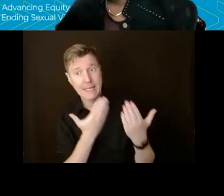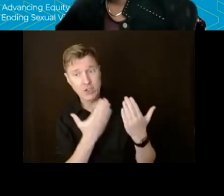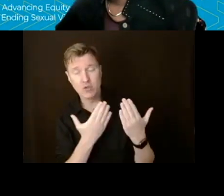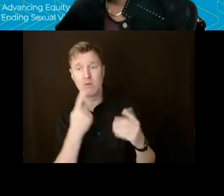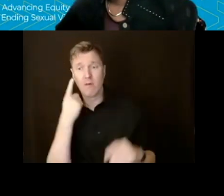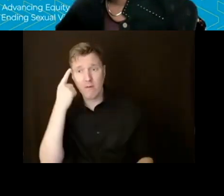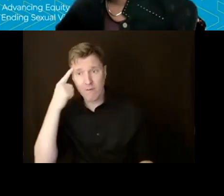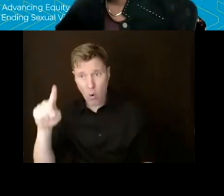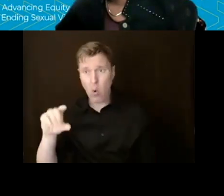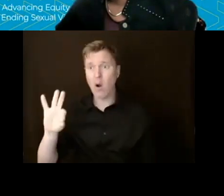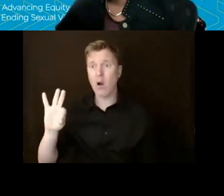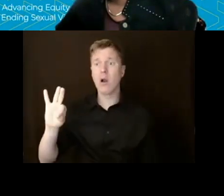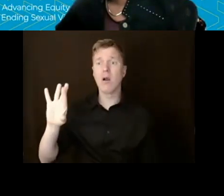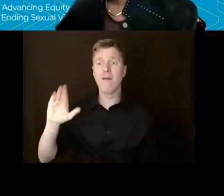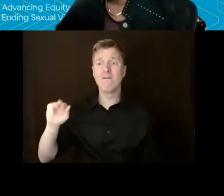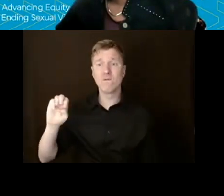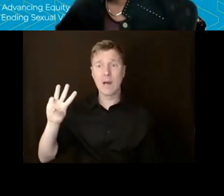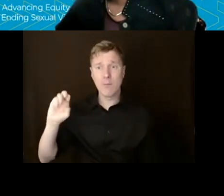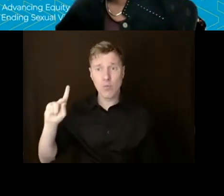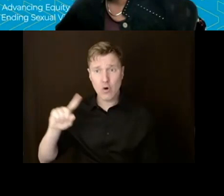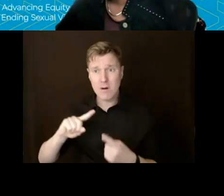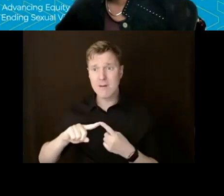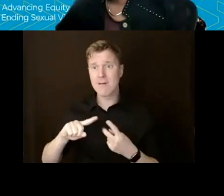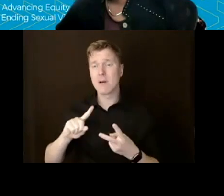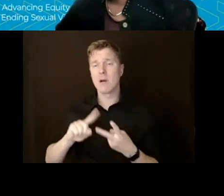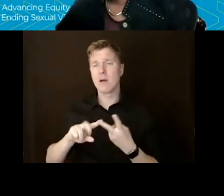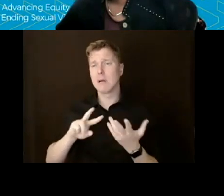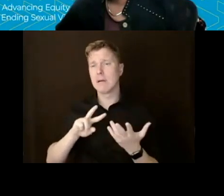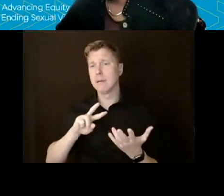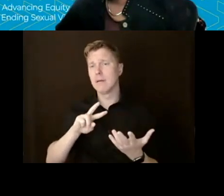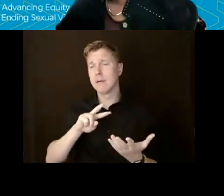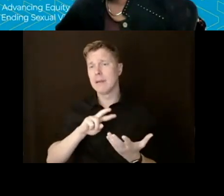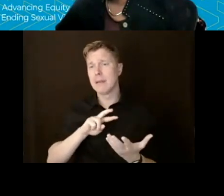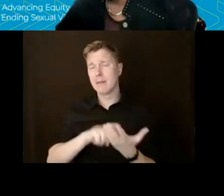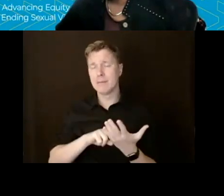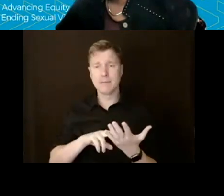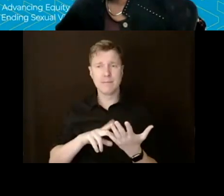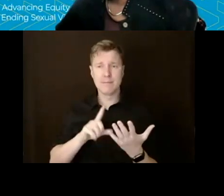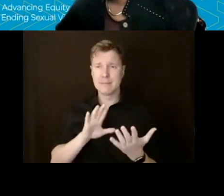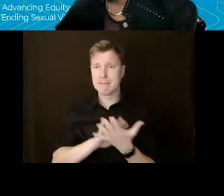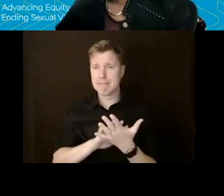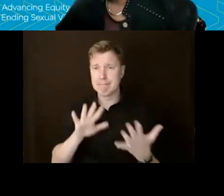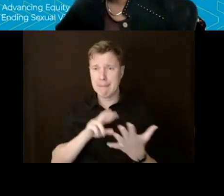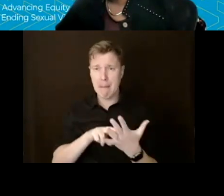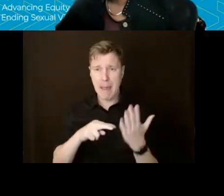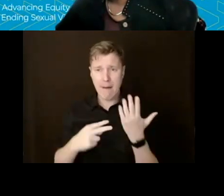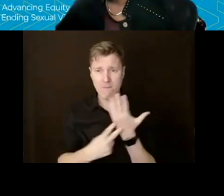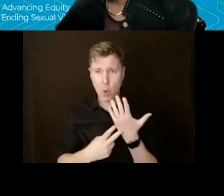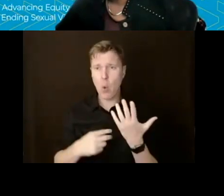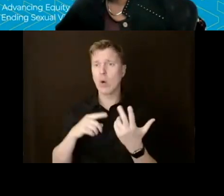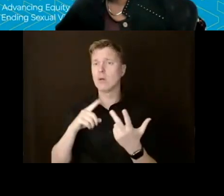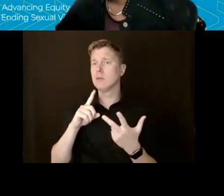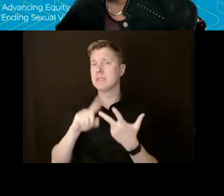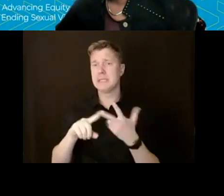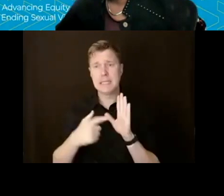the frameworks and the metaphors and examples that you have been giving throughout this